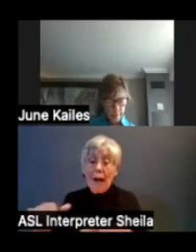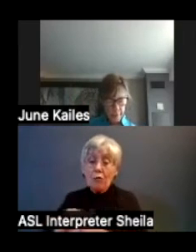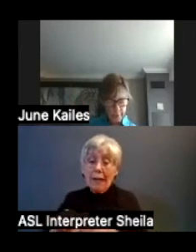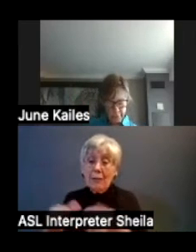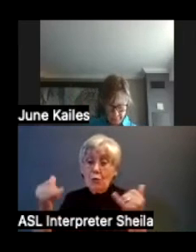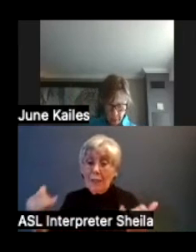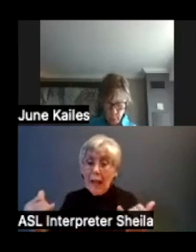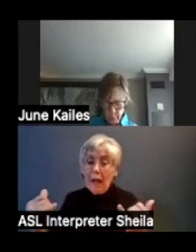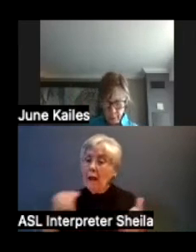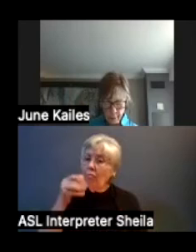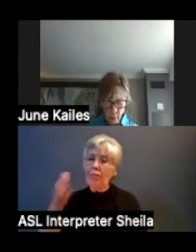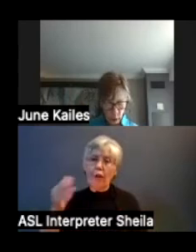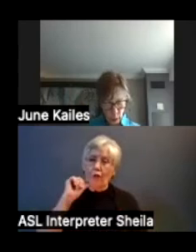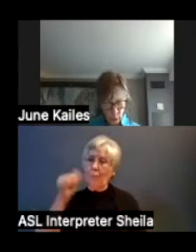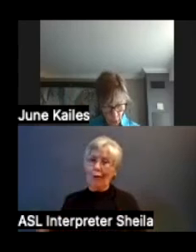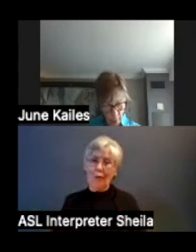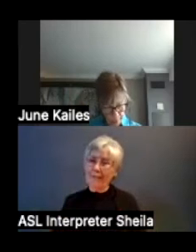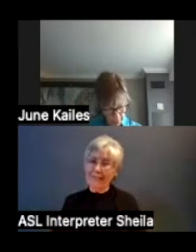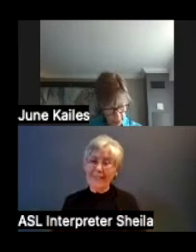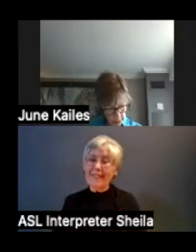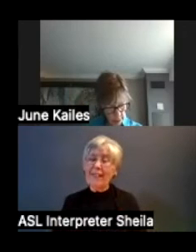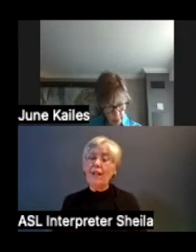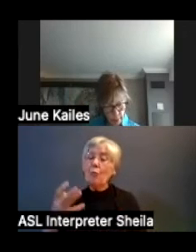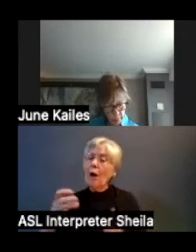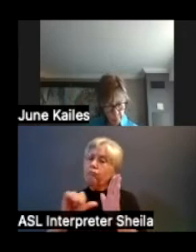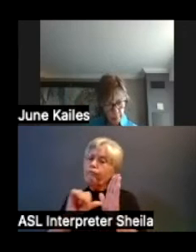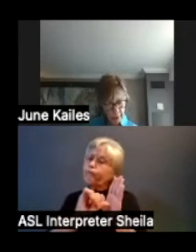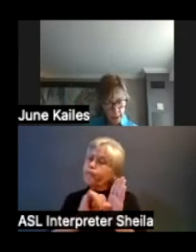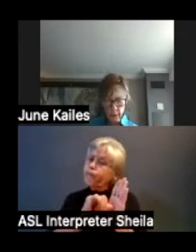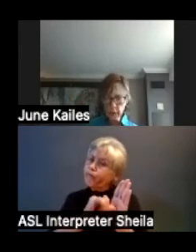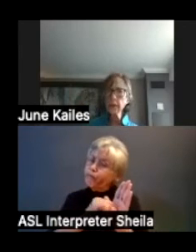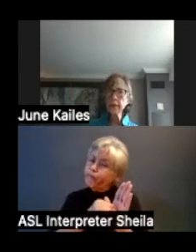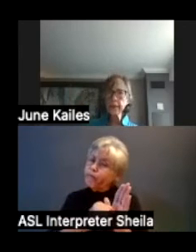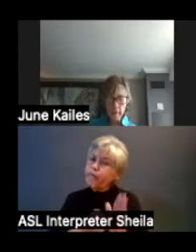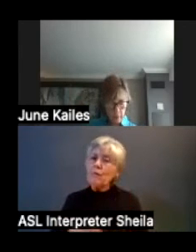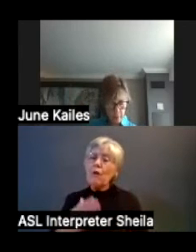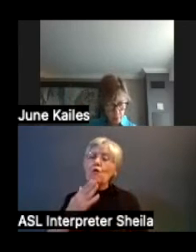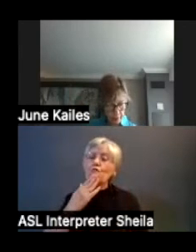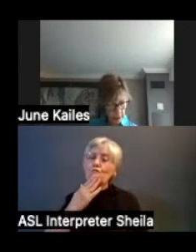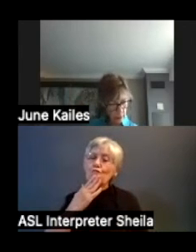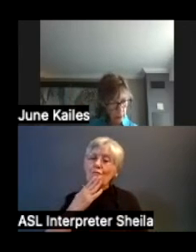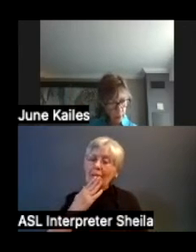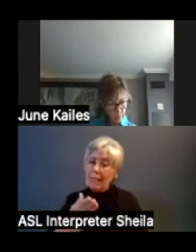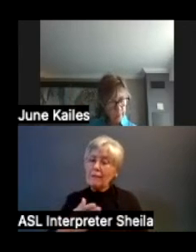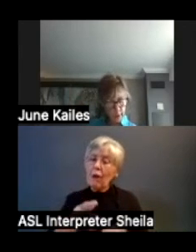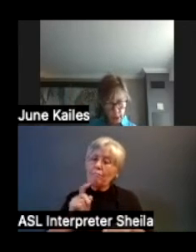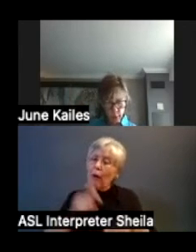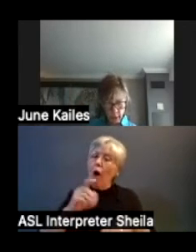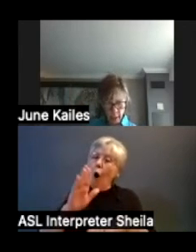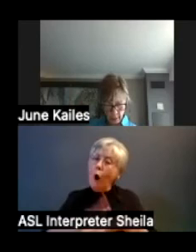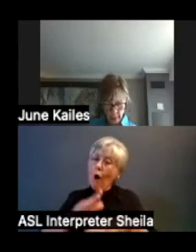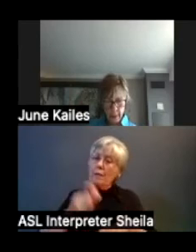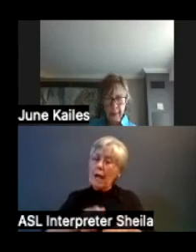So emphasis on really good job aids, really good just-in-time information, really